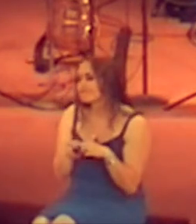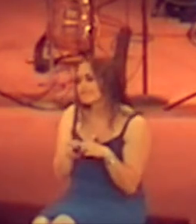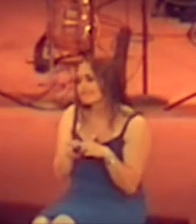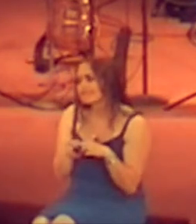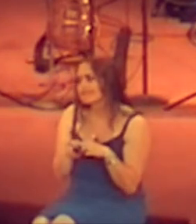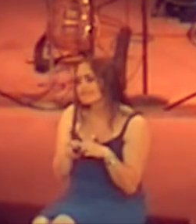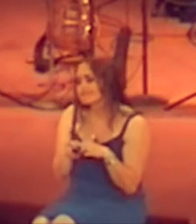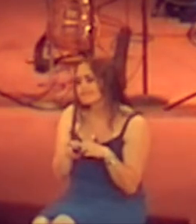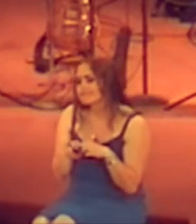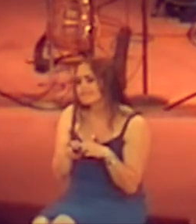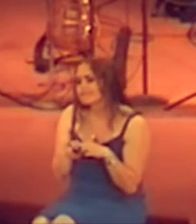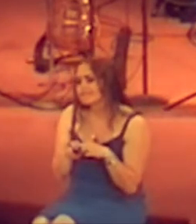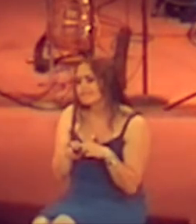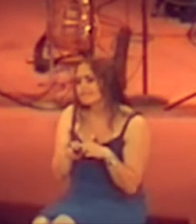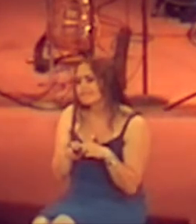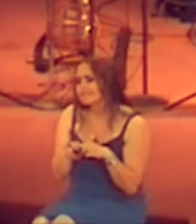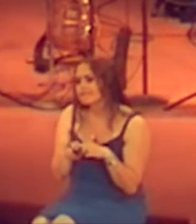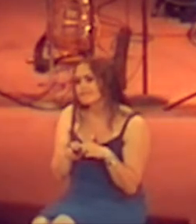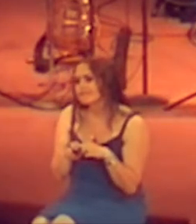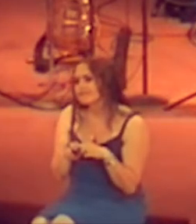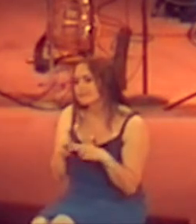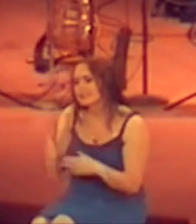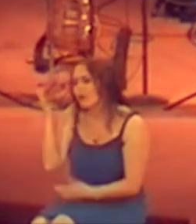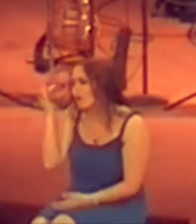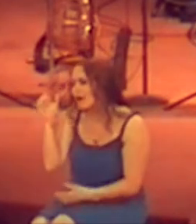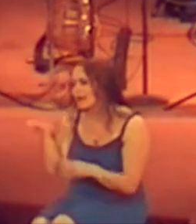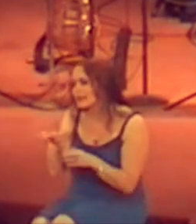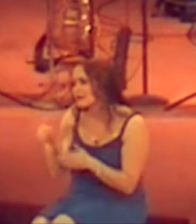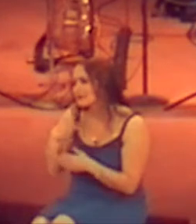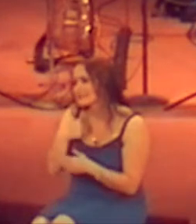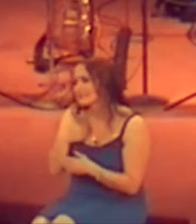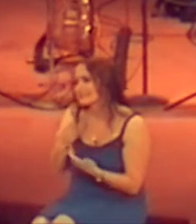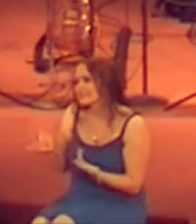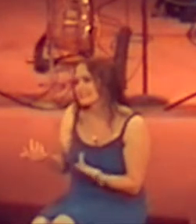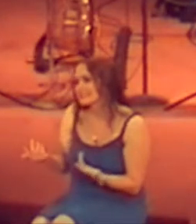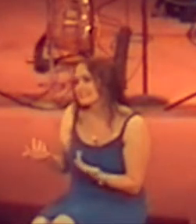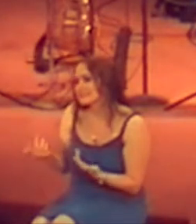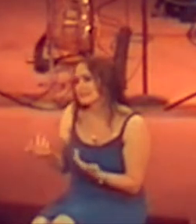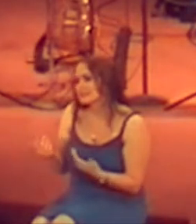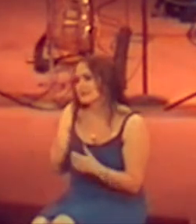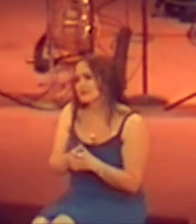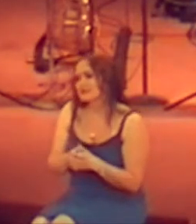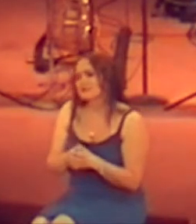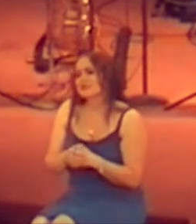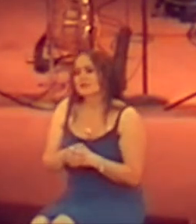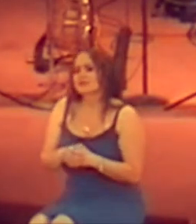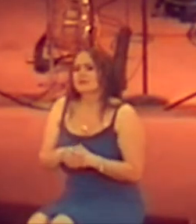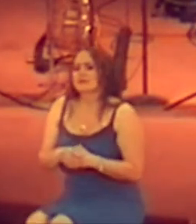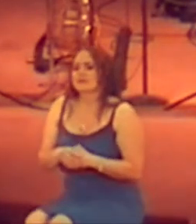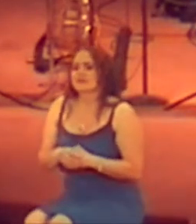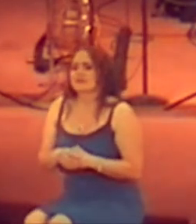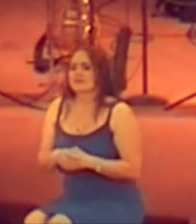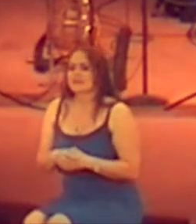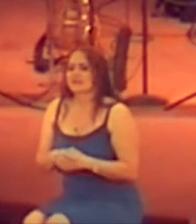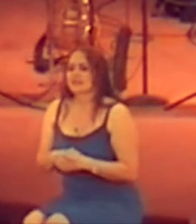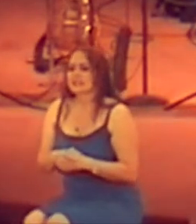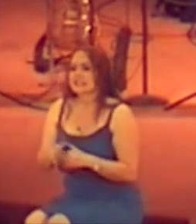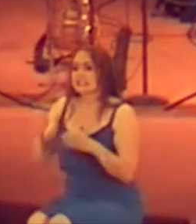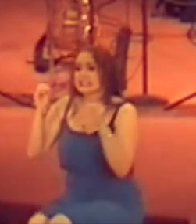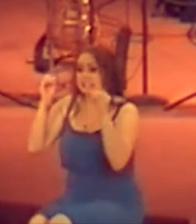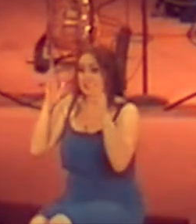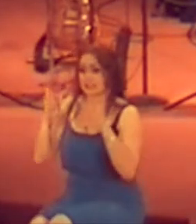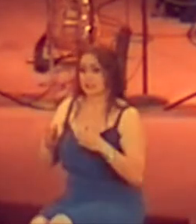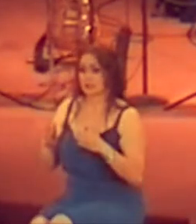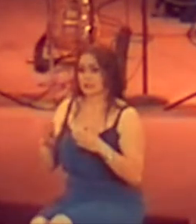just trying to hand out pictures to some honey. He's like, why you got to do this to me? Well, my teacher comes up, and she leans in. She